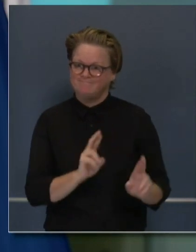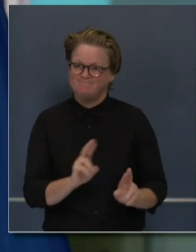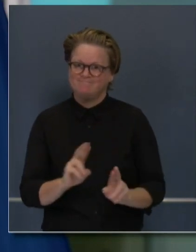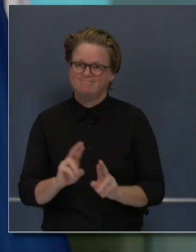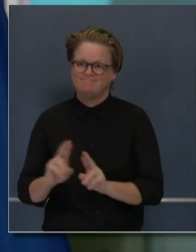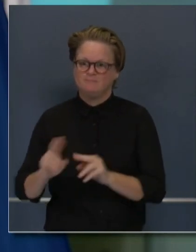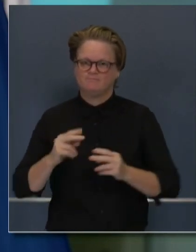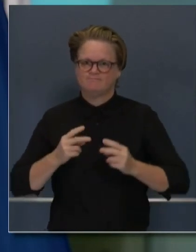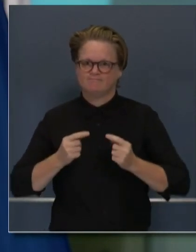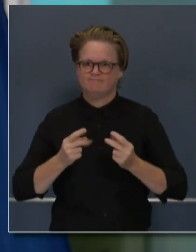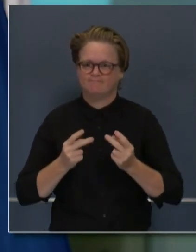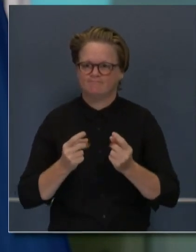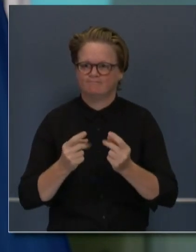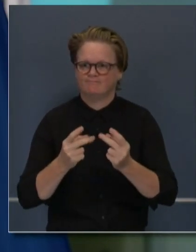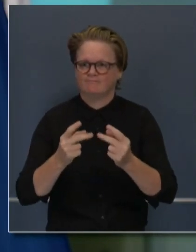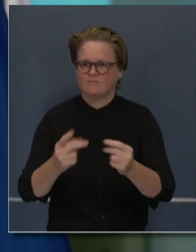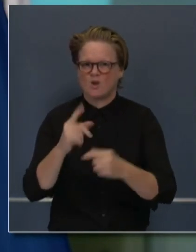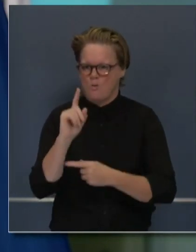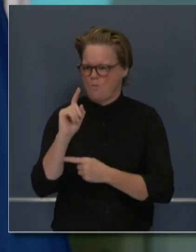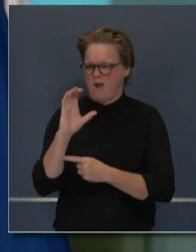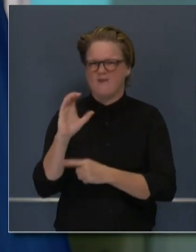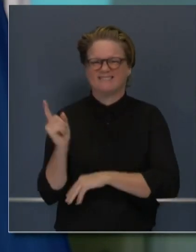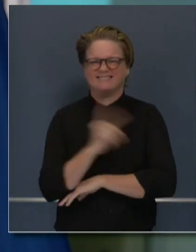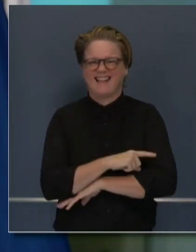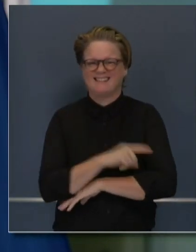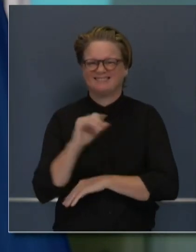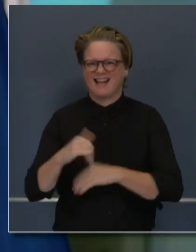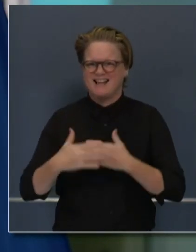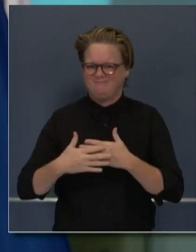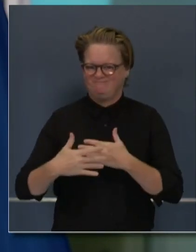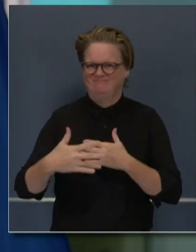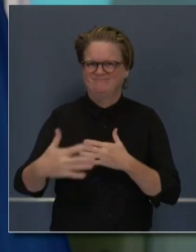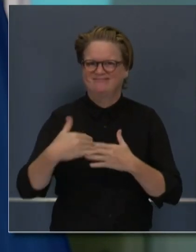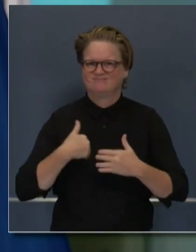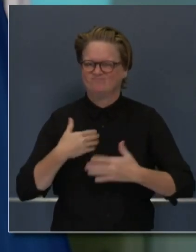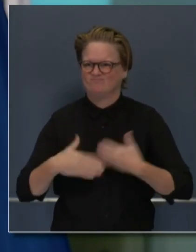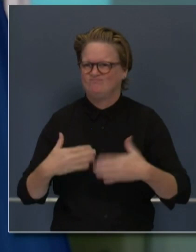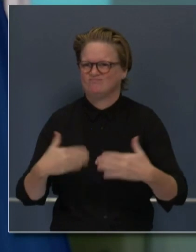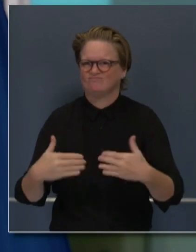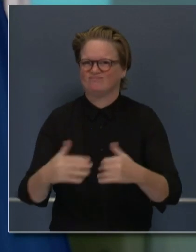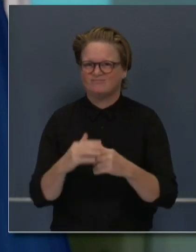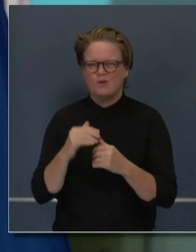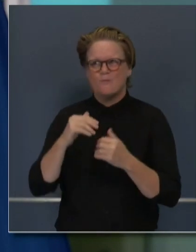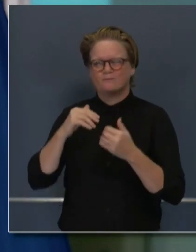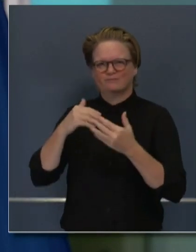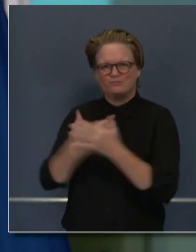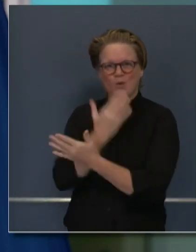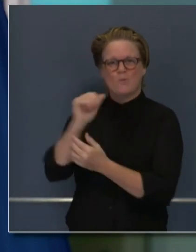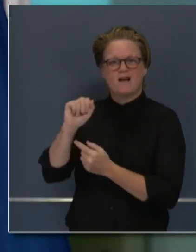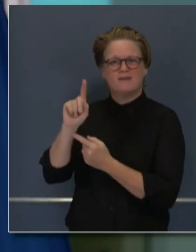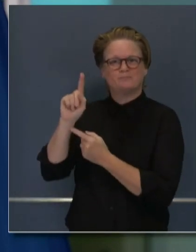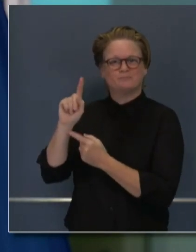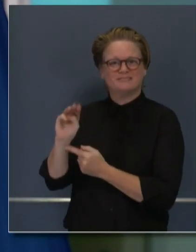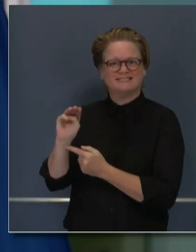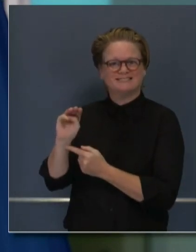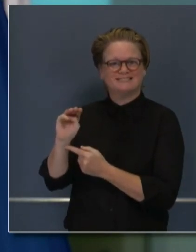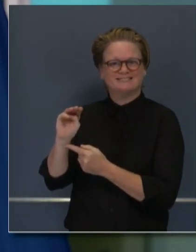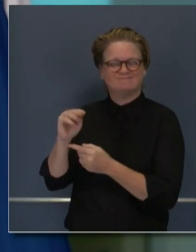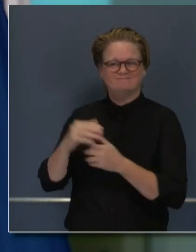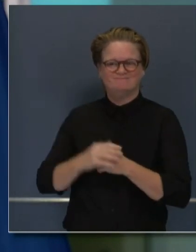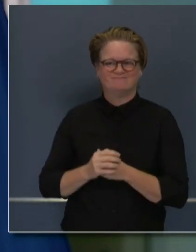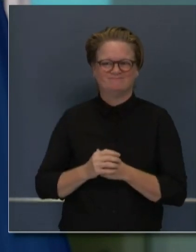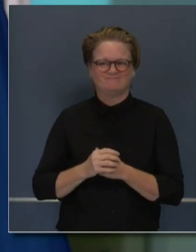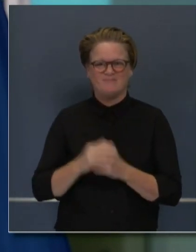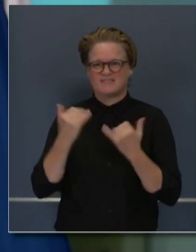100 days. But with that, let me ask Dr. Galley to talk a little bit more about some of the more formal relationship with the transition in terms of our safety